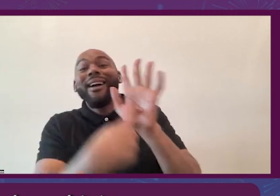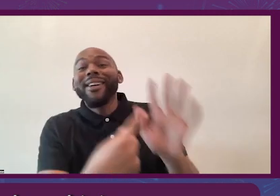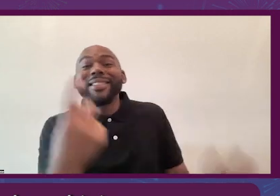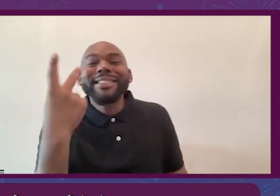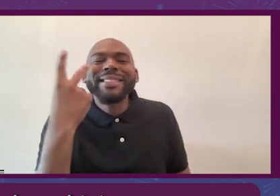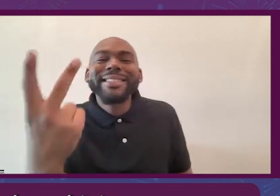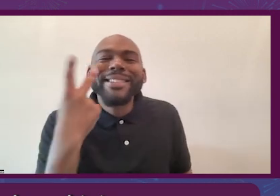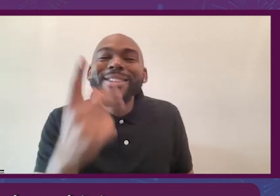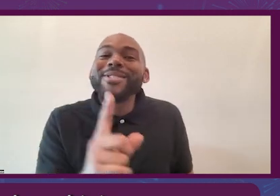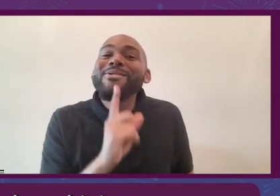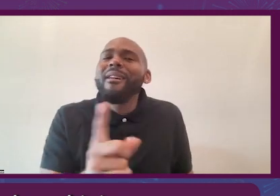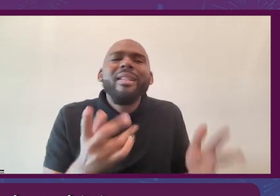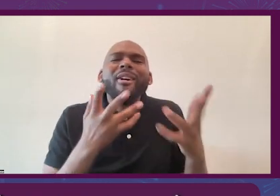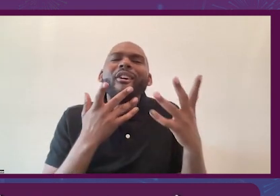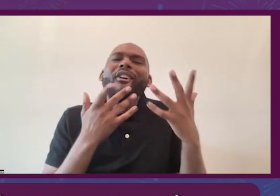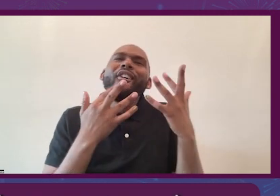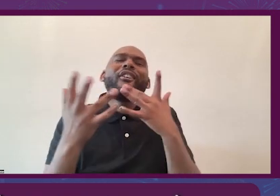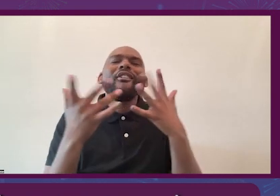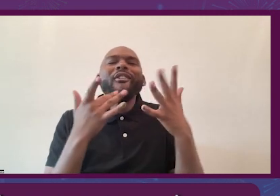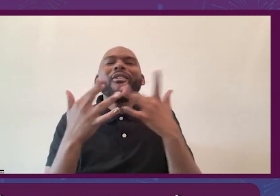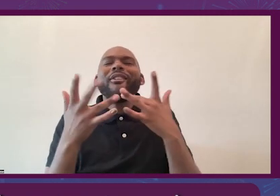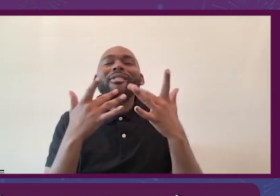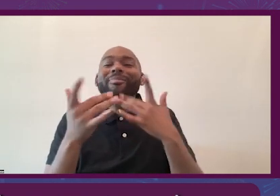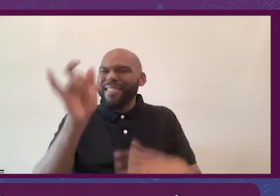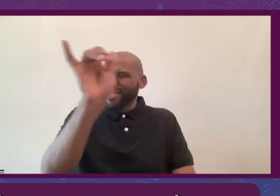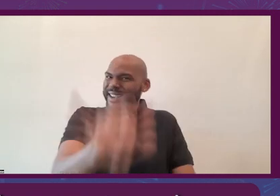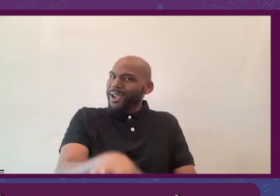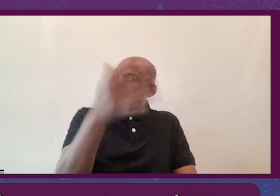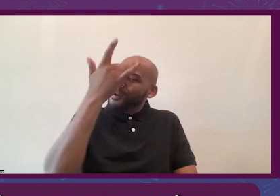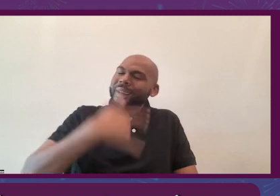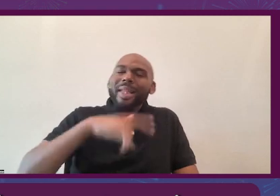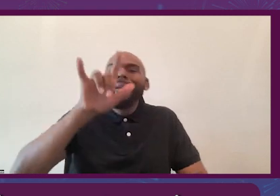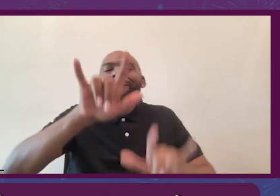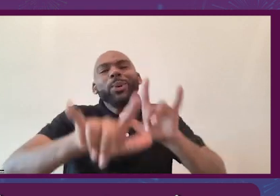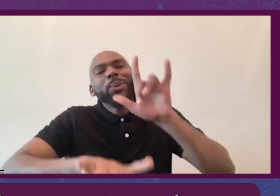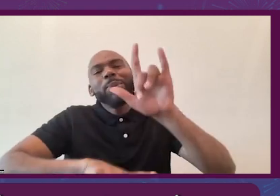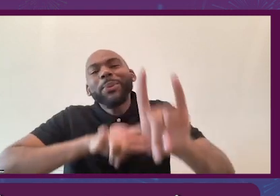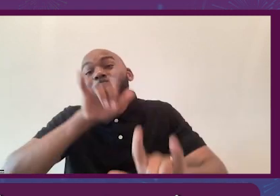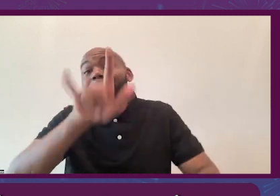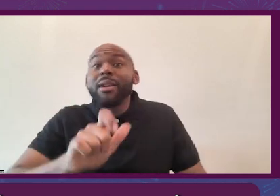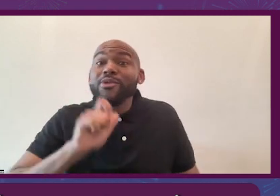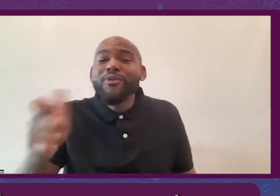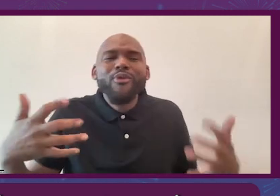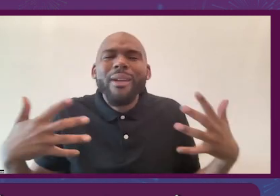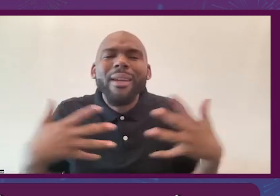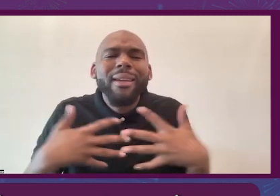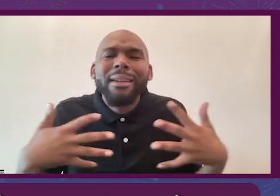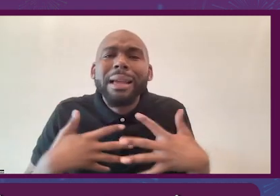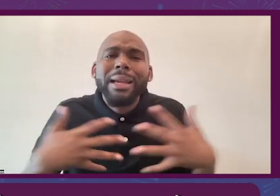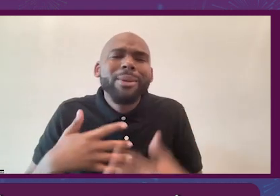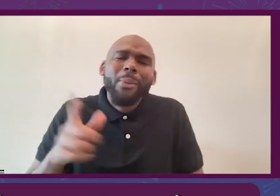true colors. That's why I love you. So don't be afraid to